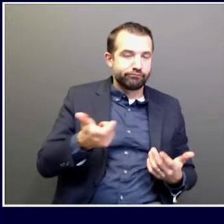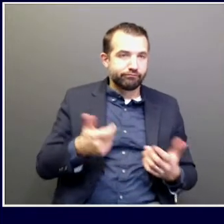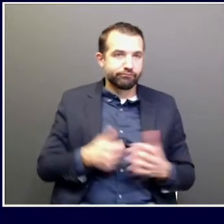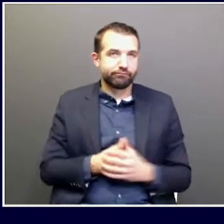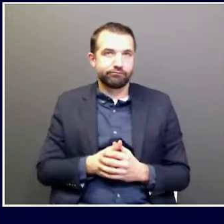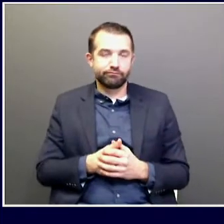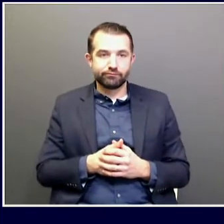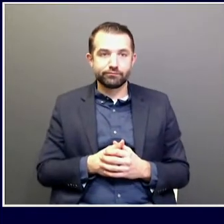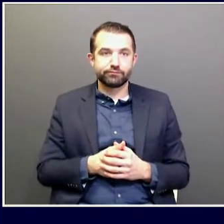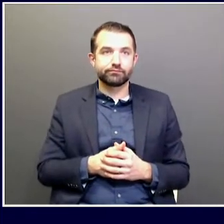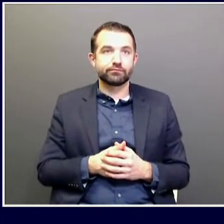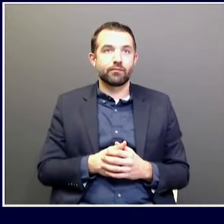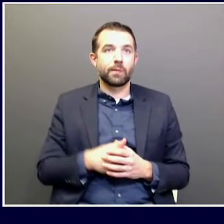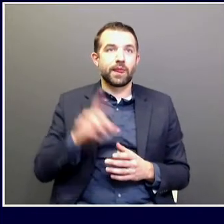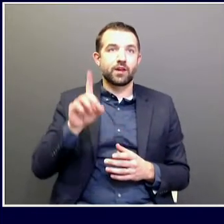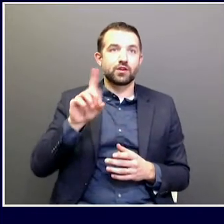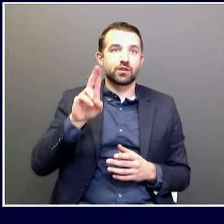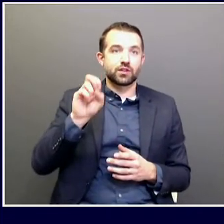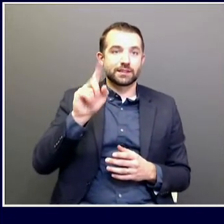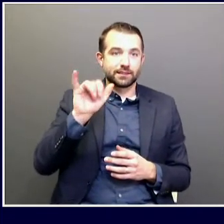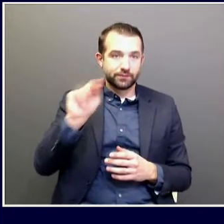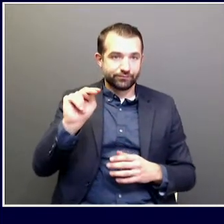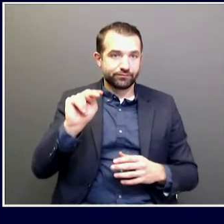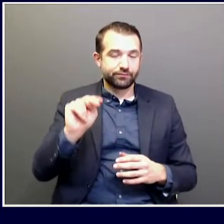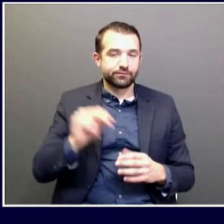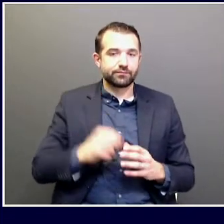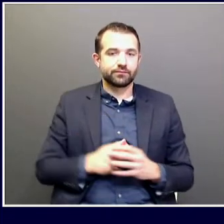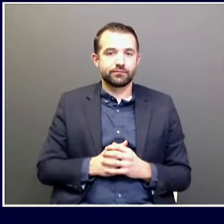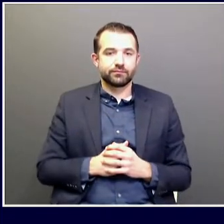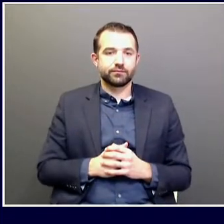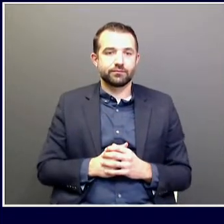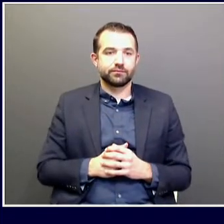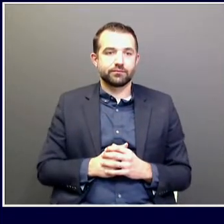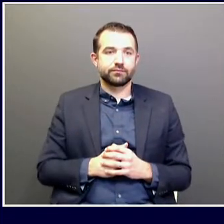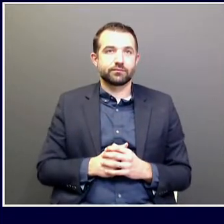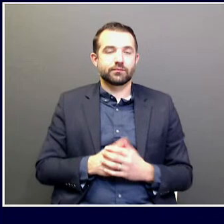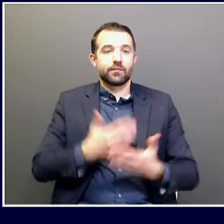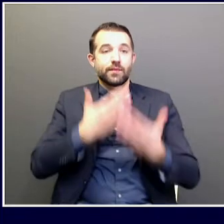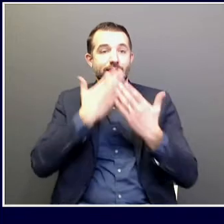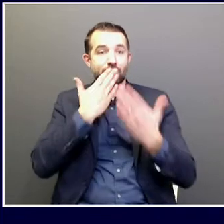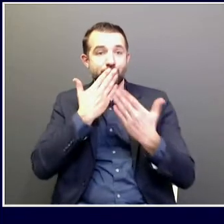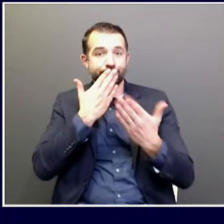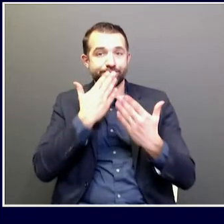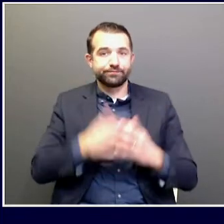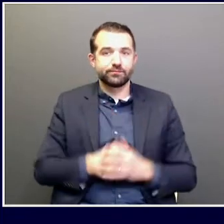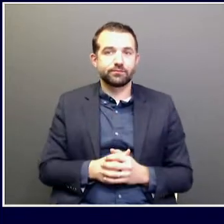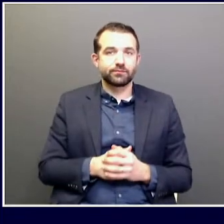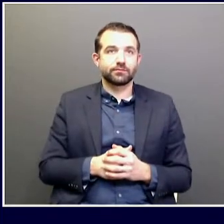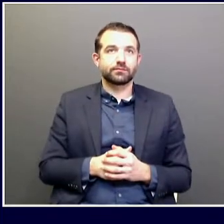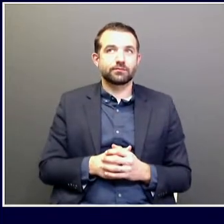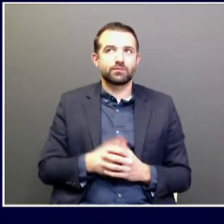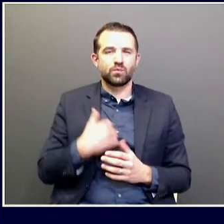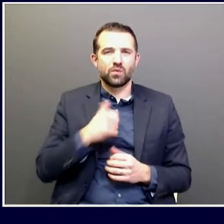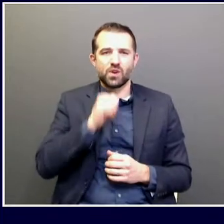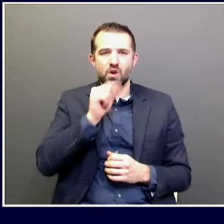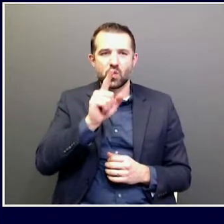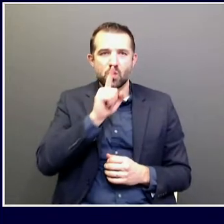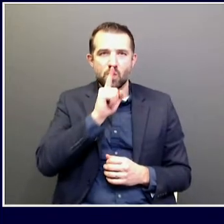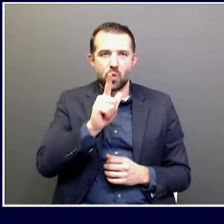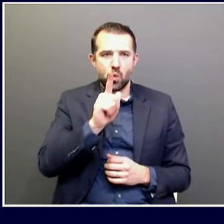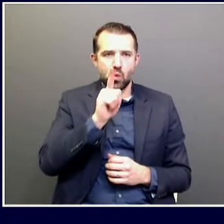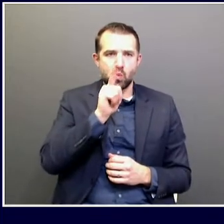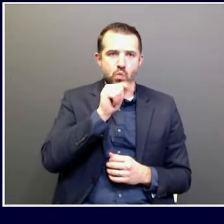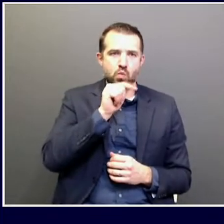Dustin, over to you. Thanks, Dr. Shah. I'm not sure who this question is for, but perhaps it's for the